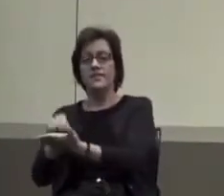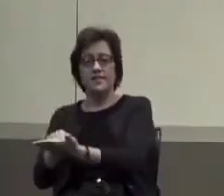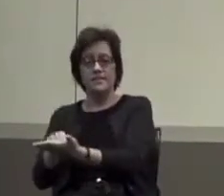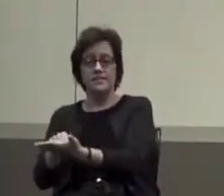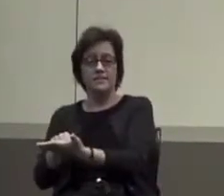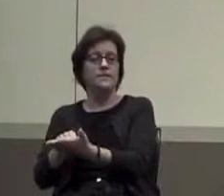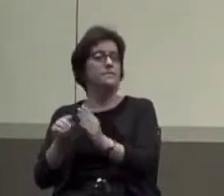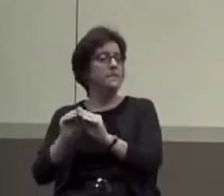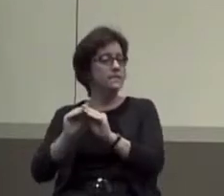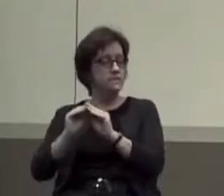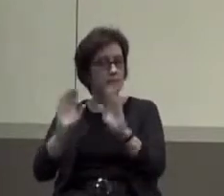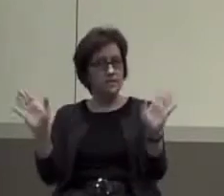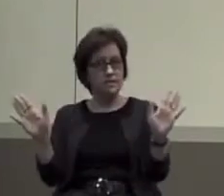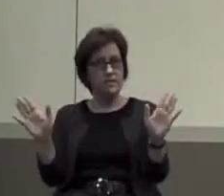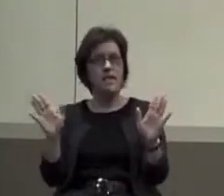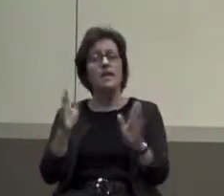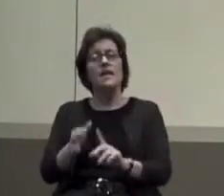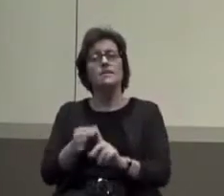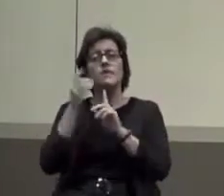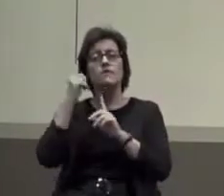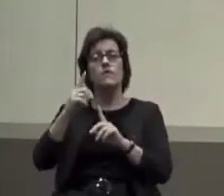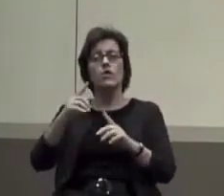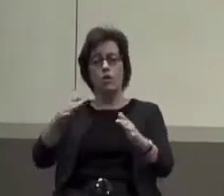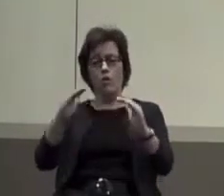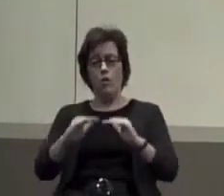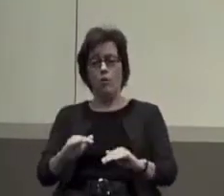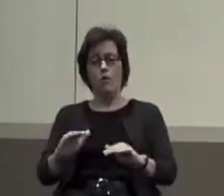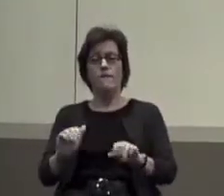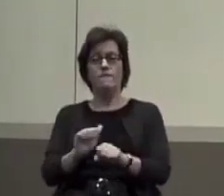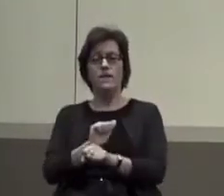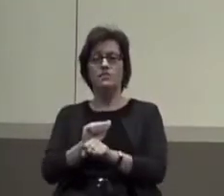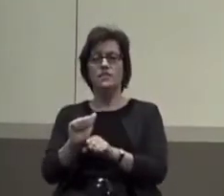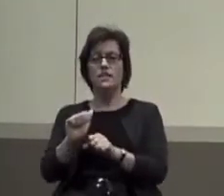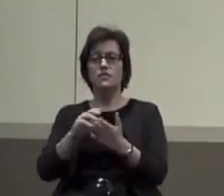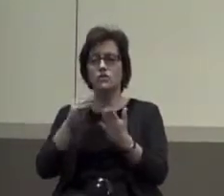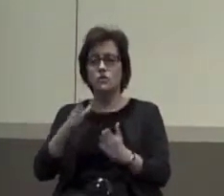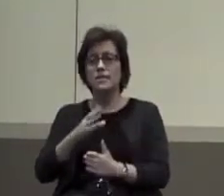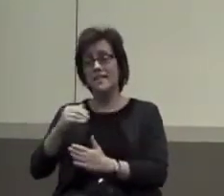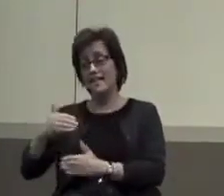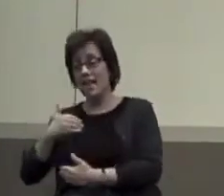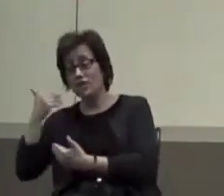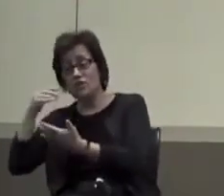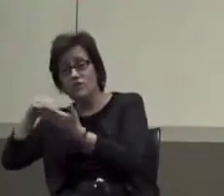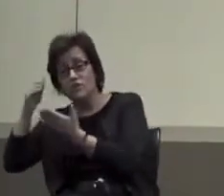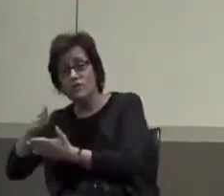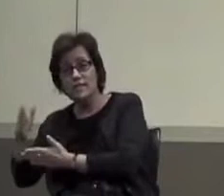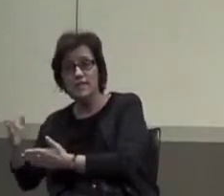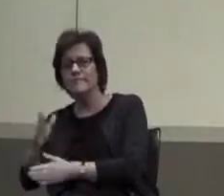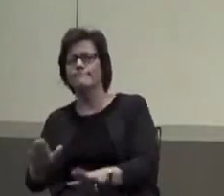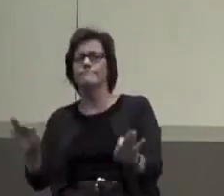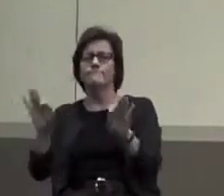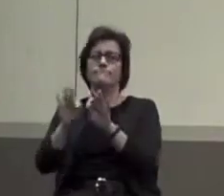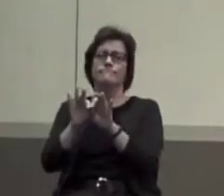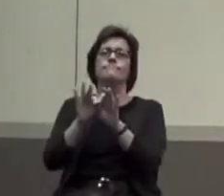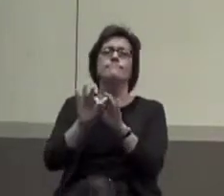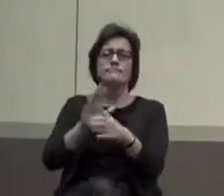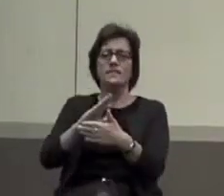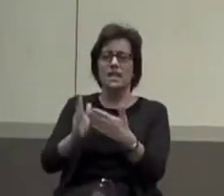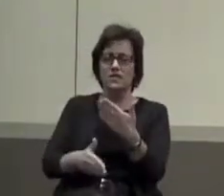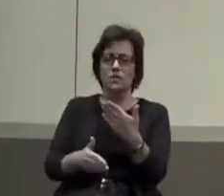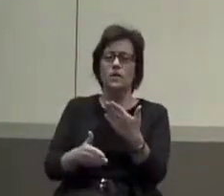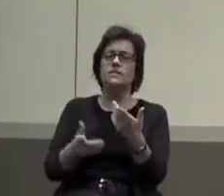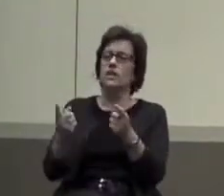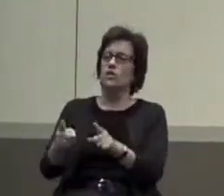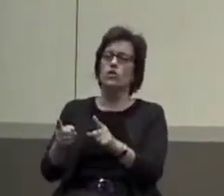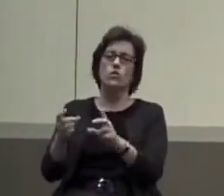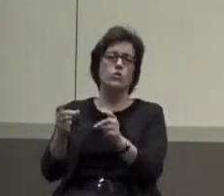And especially for lower functioning students and for younger students, it's really important that the consequence occur as soon as possible